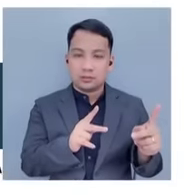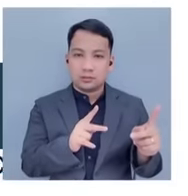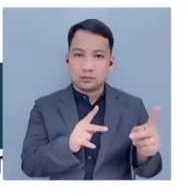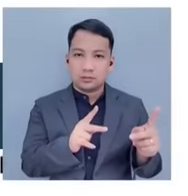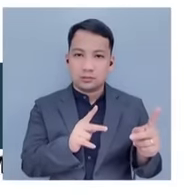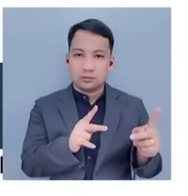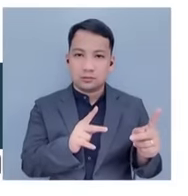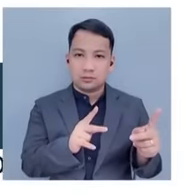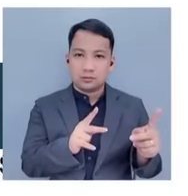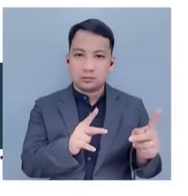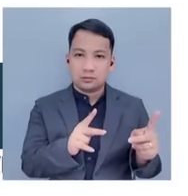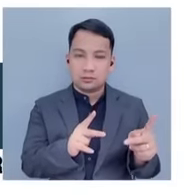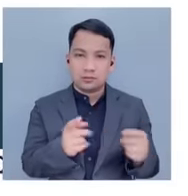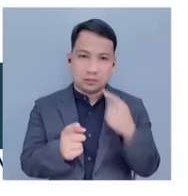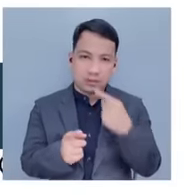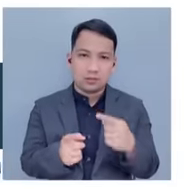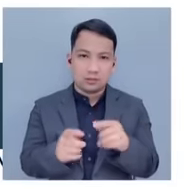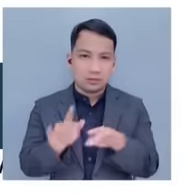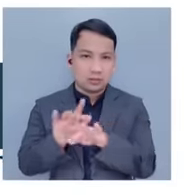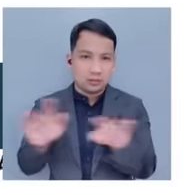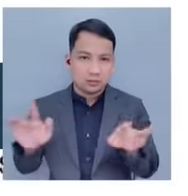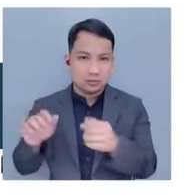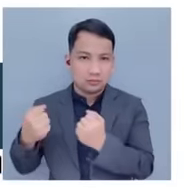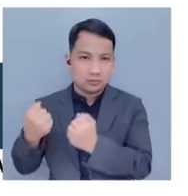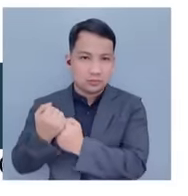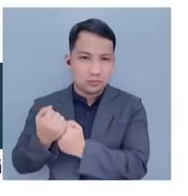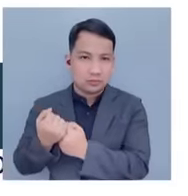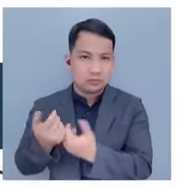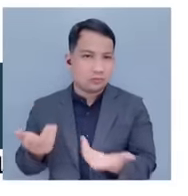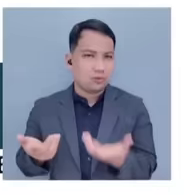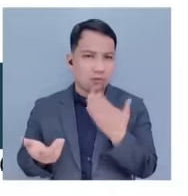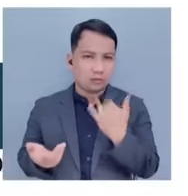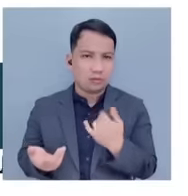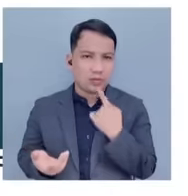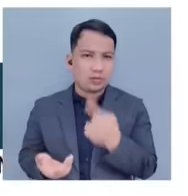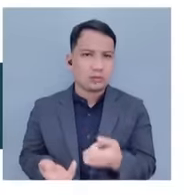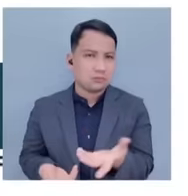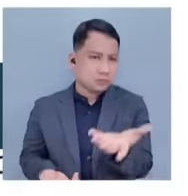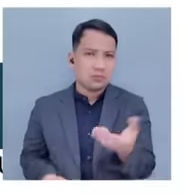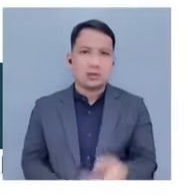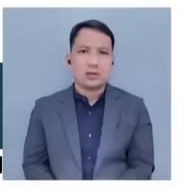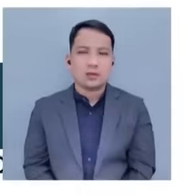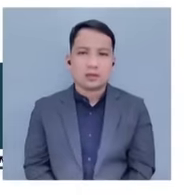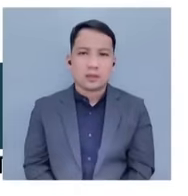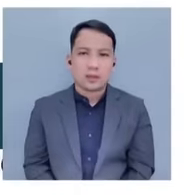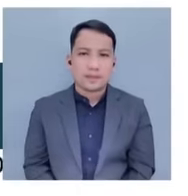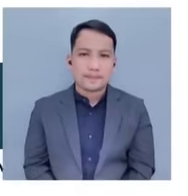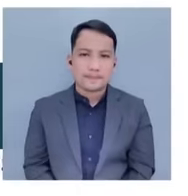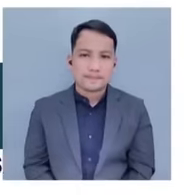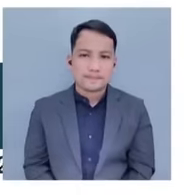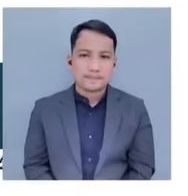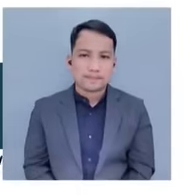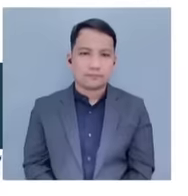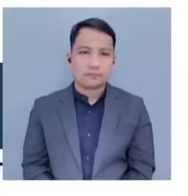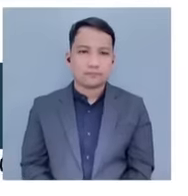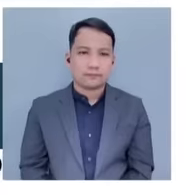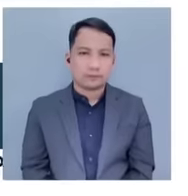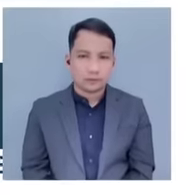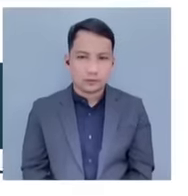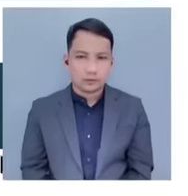Yeah, of course. Why do you say so? Well, because it's obvious